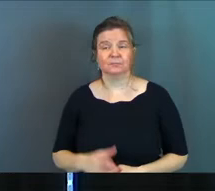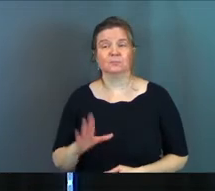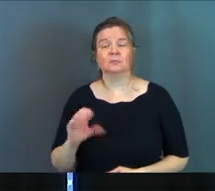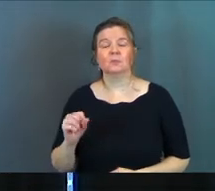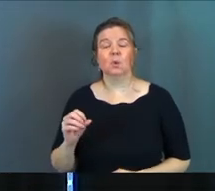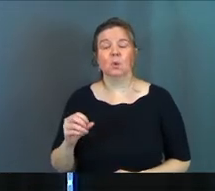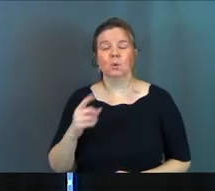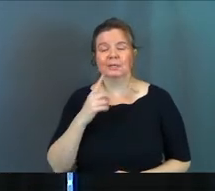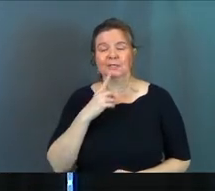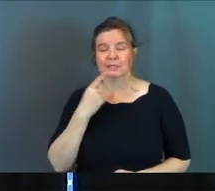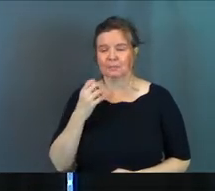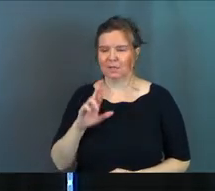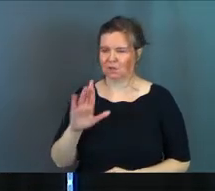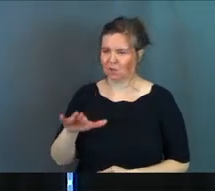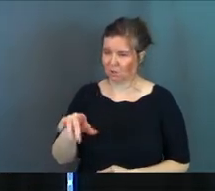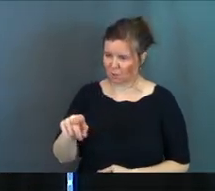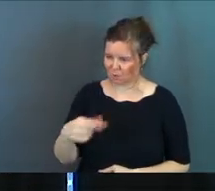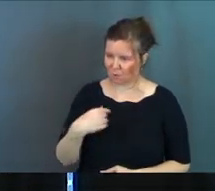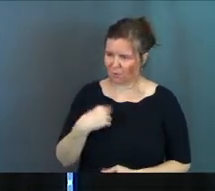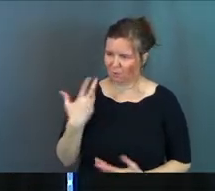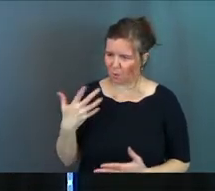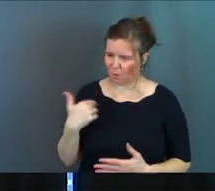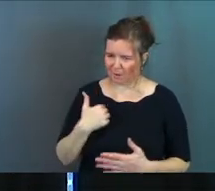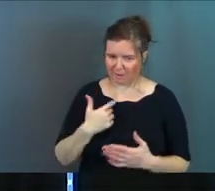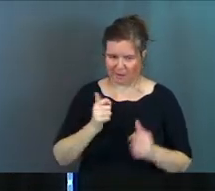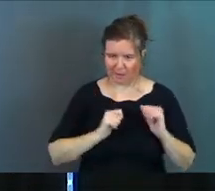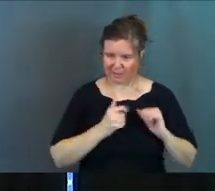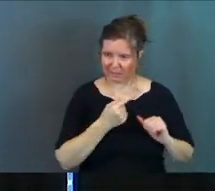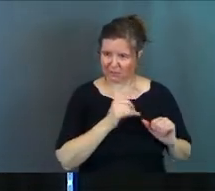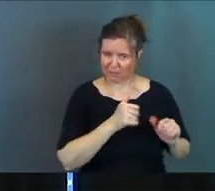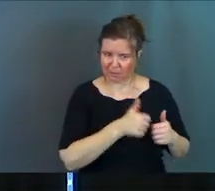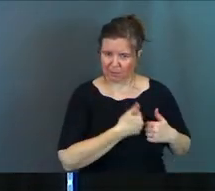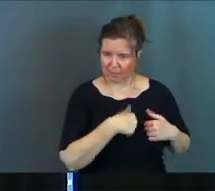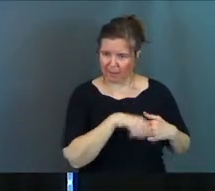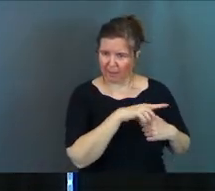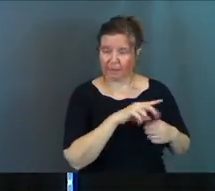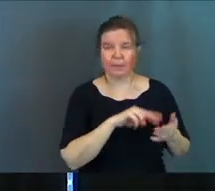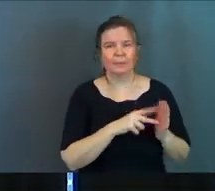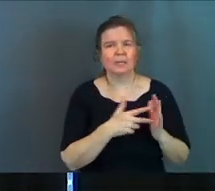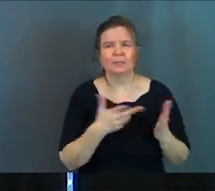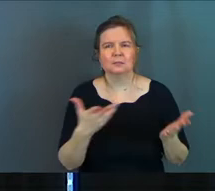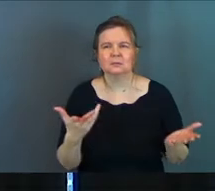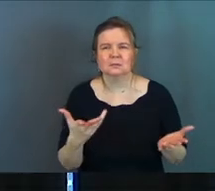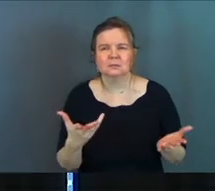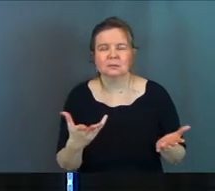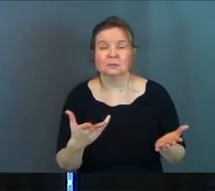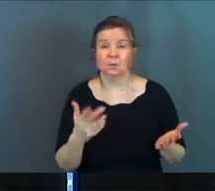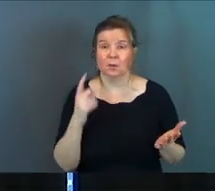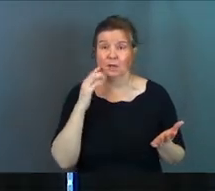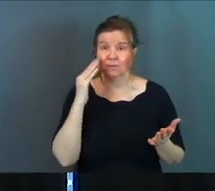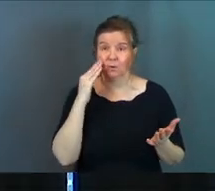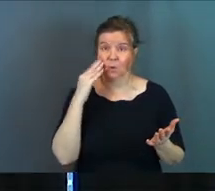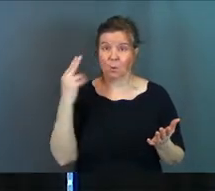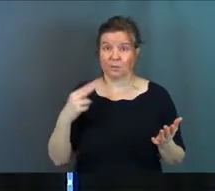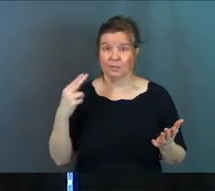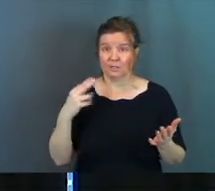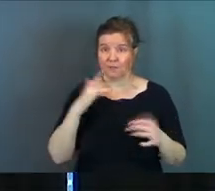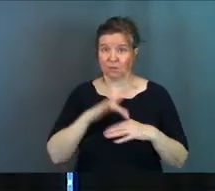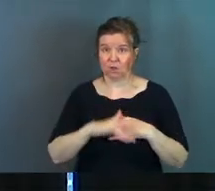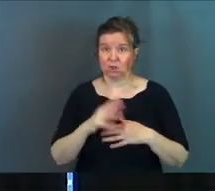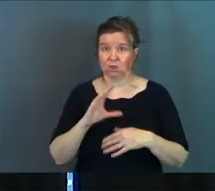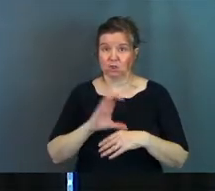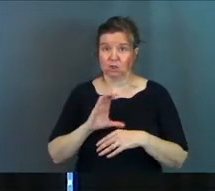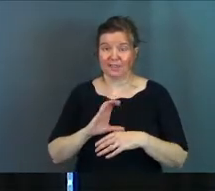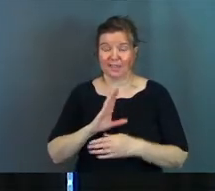And so he says to Peter, he says, you've already been acting like a Gentile. What does he mean by that? Well, if you know the history of the early